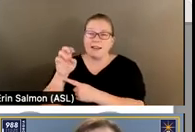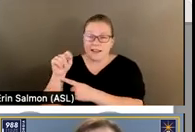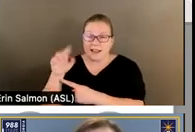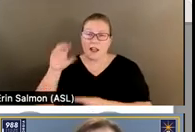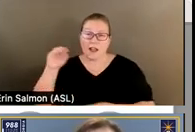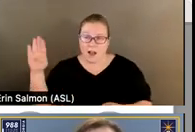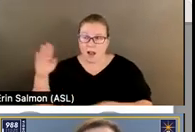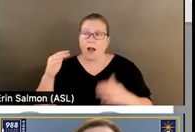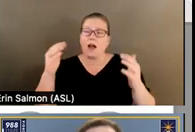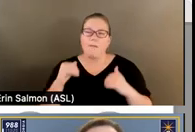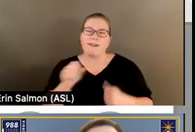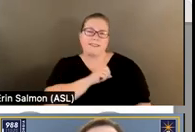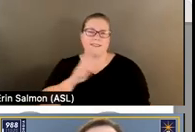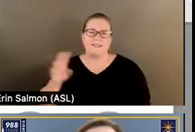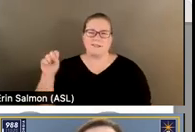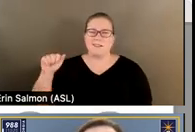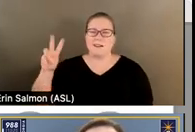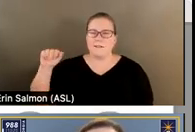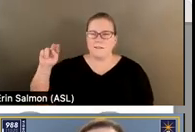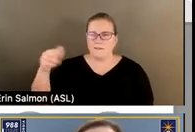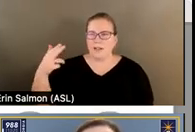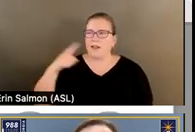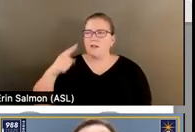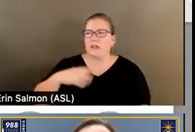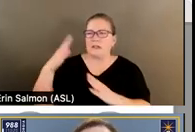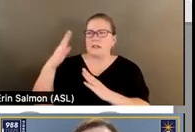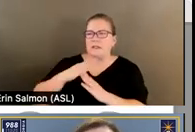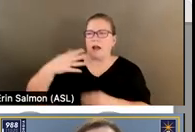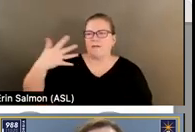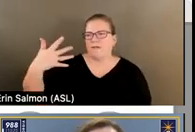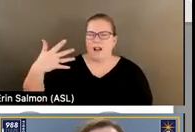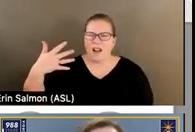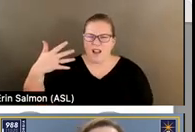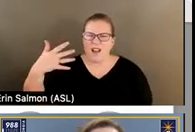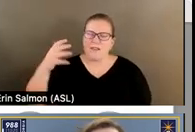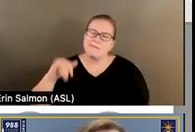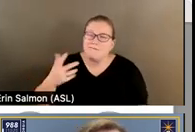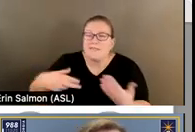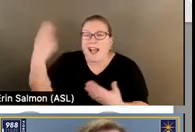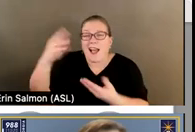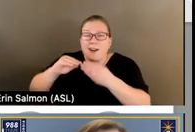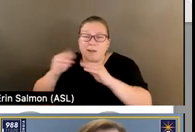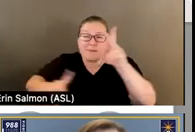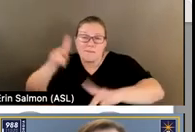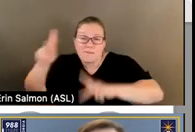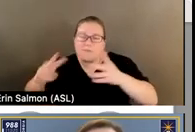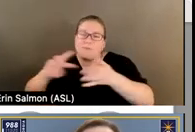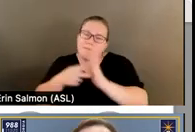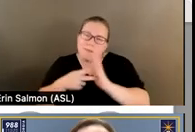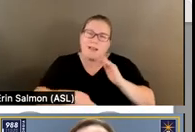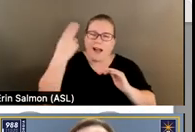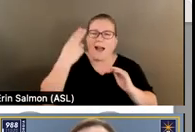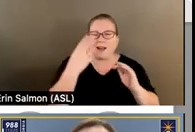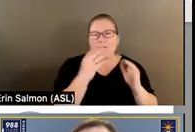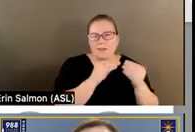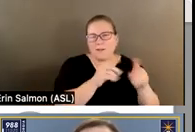with Chatham County. So this isn't surprising with the majority of people, the higher call volume. Next slide, please. When